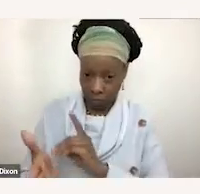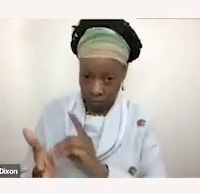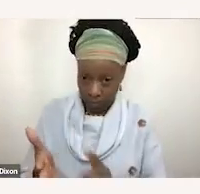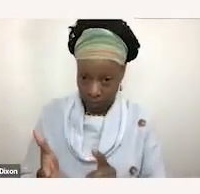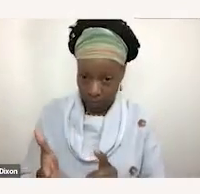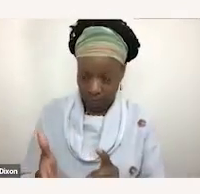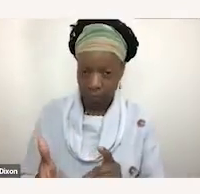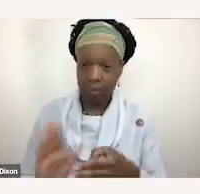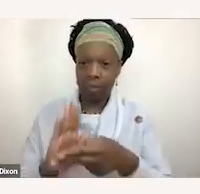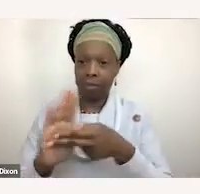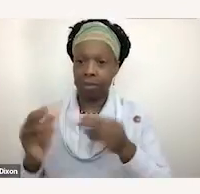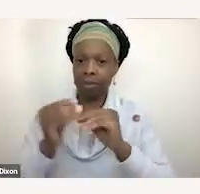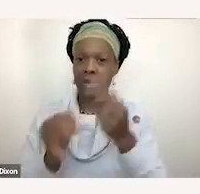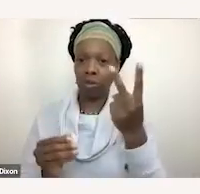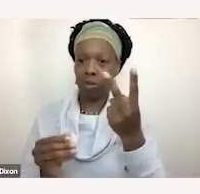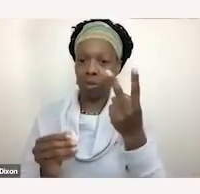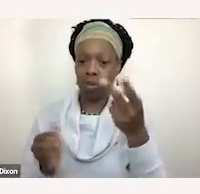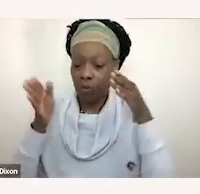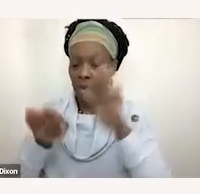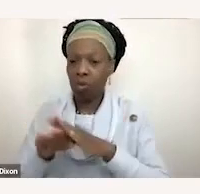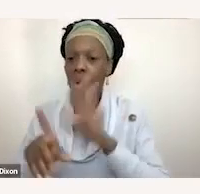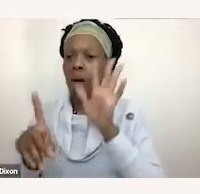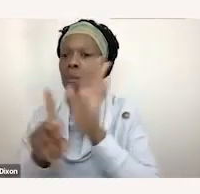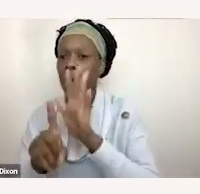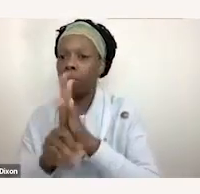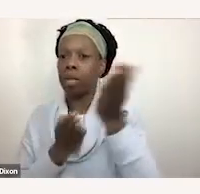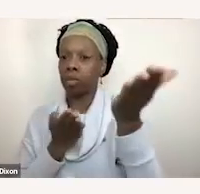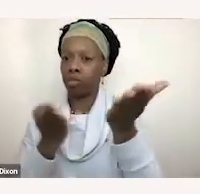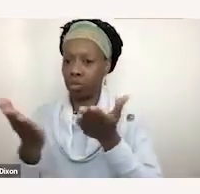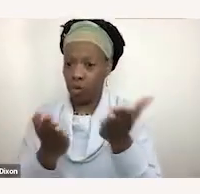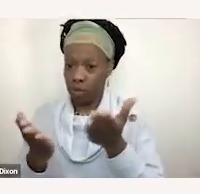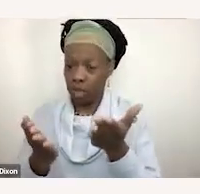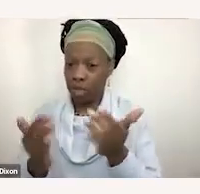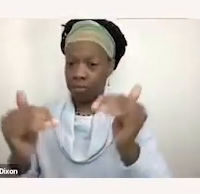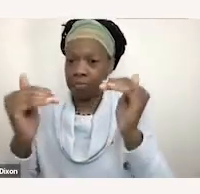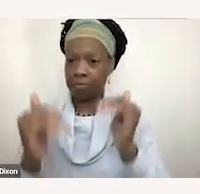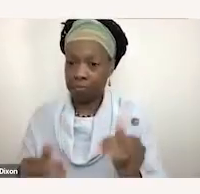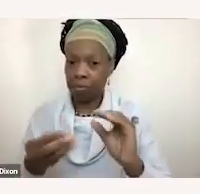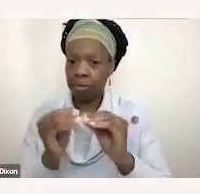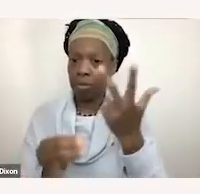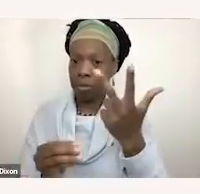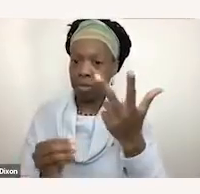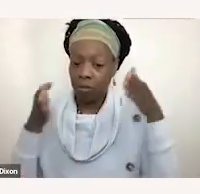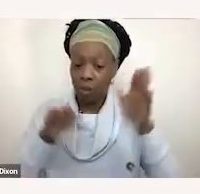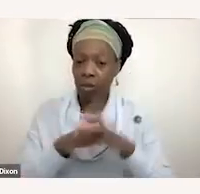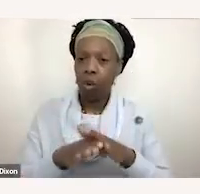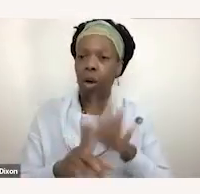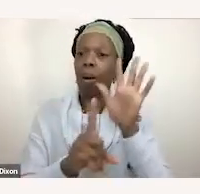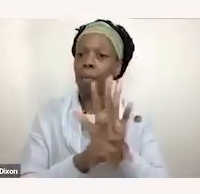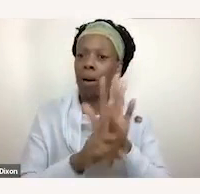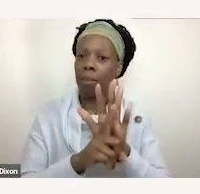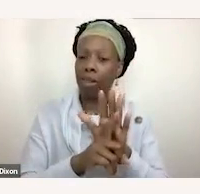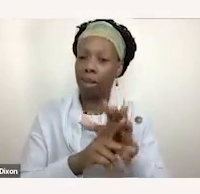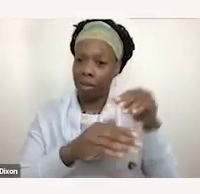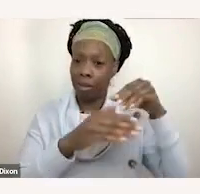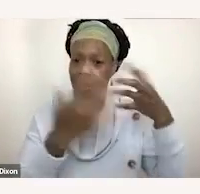addresses public services. Title number 3, which concerns public accommodations. Title number